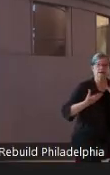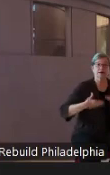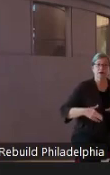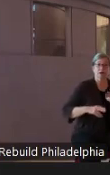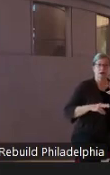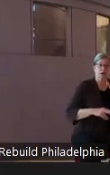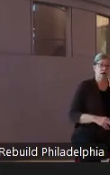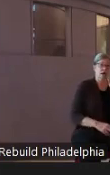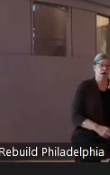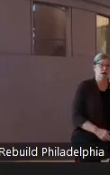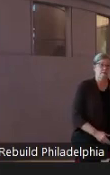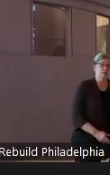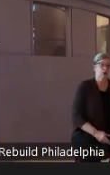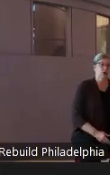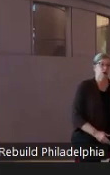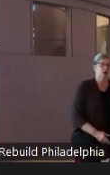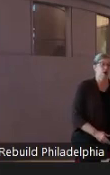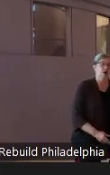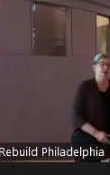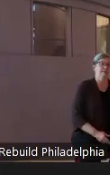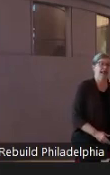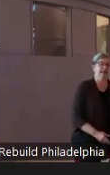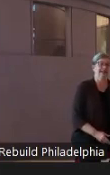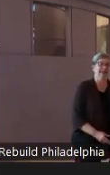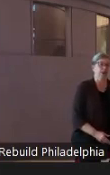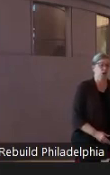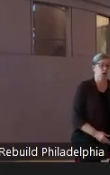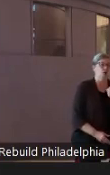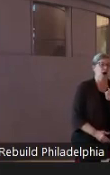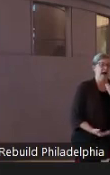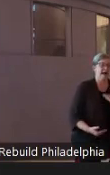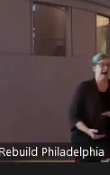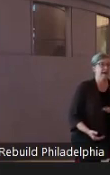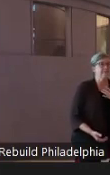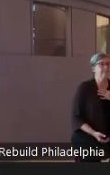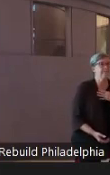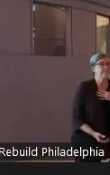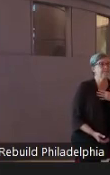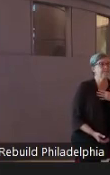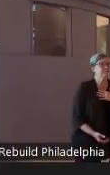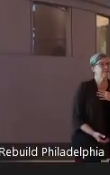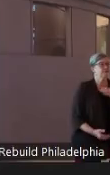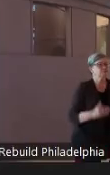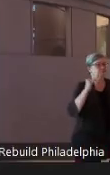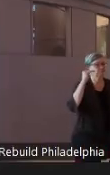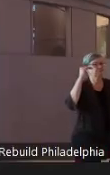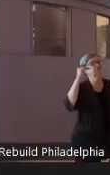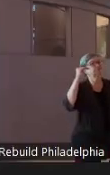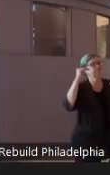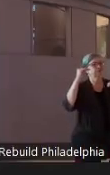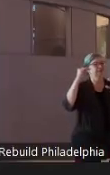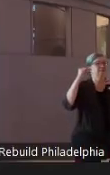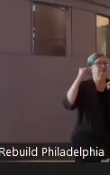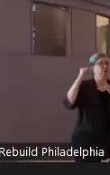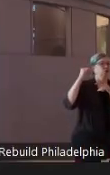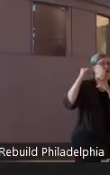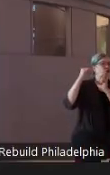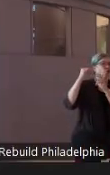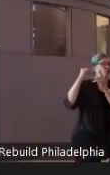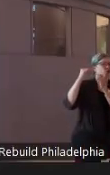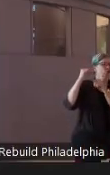My name is Aparna Palantino, and I am shorter than Commissioner Slauson at